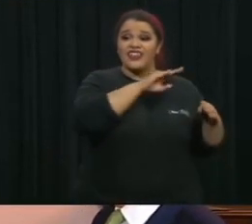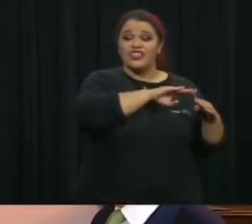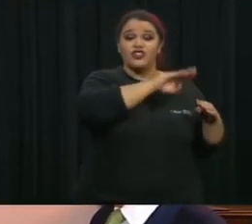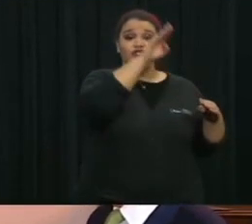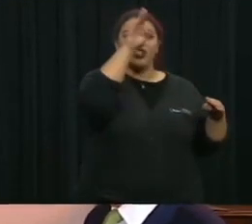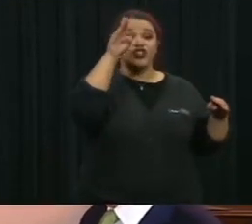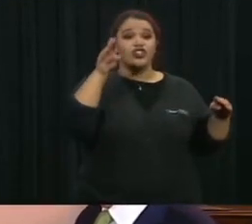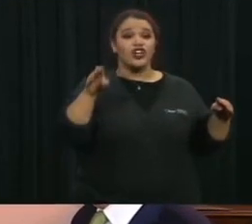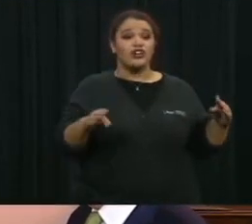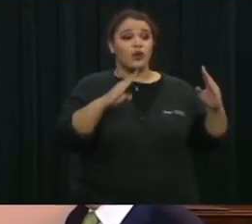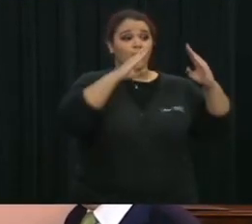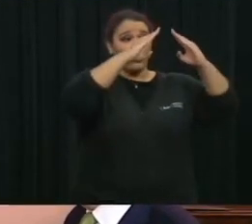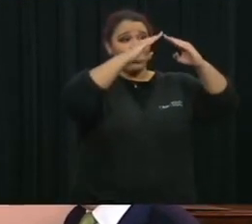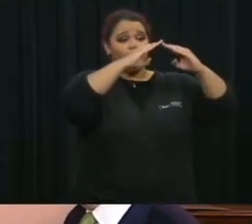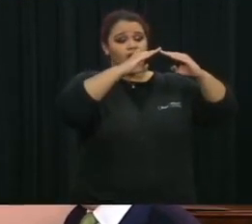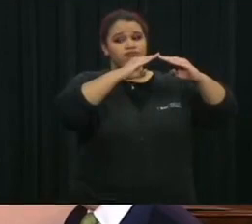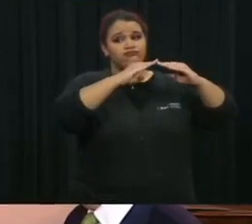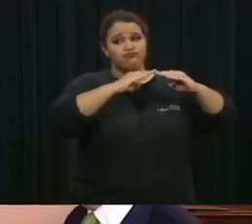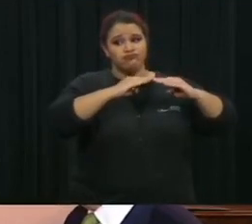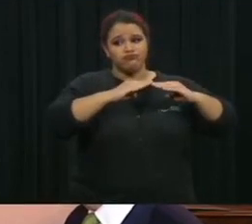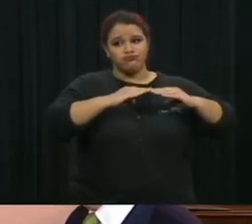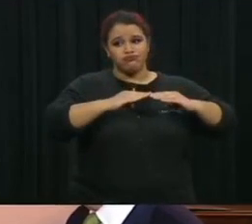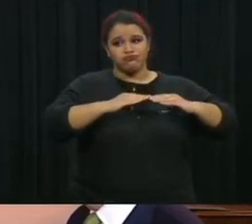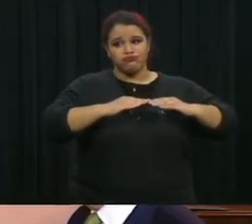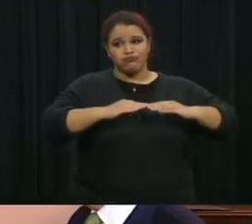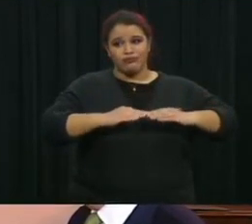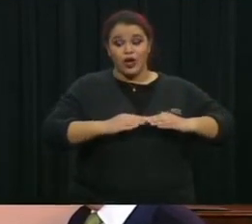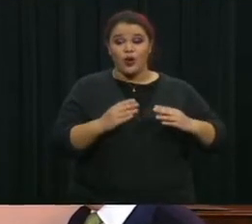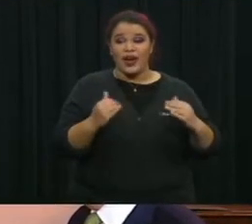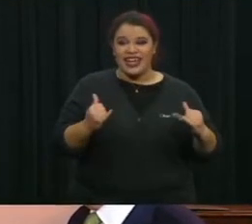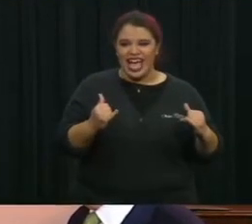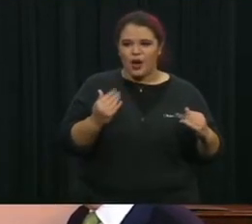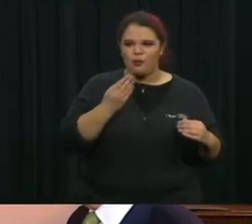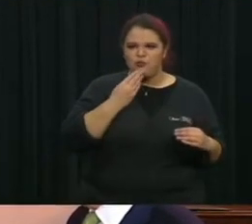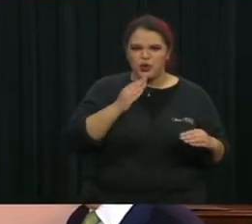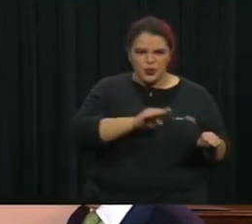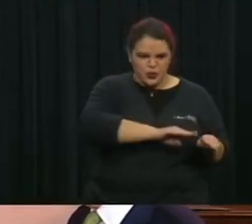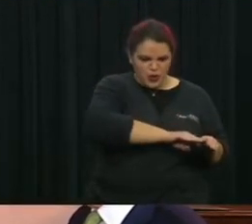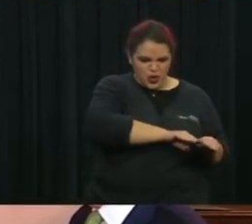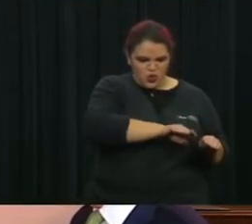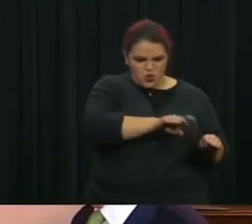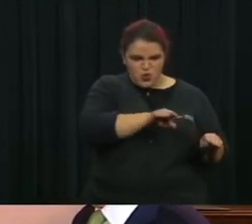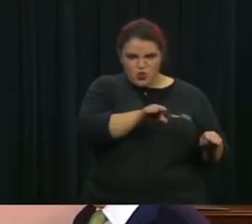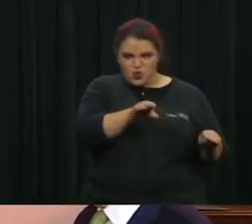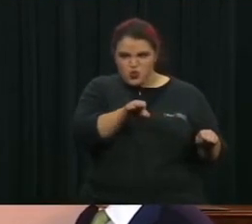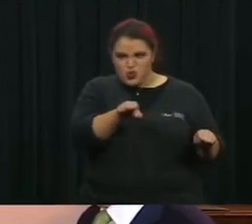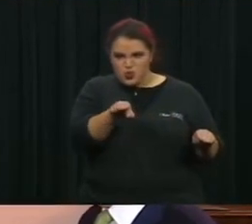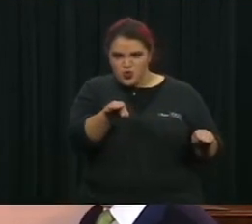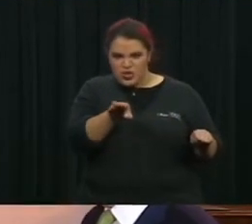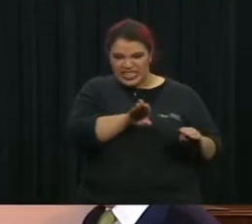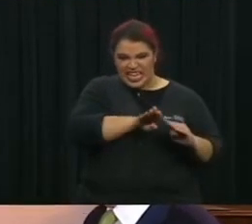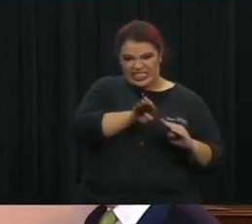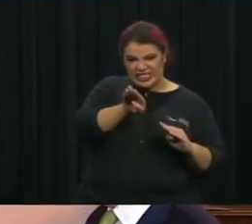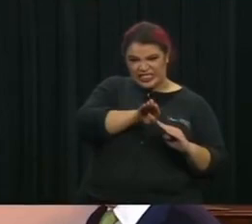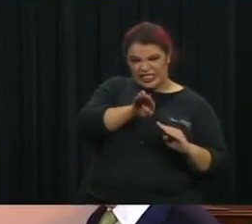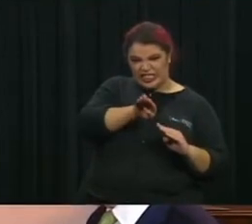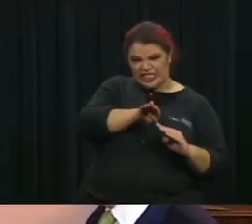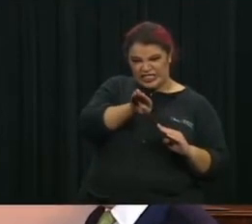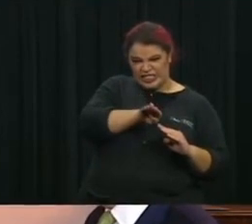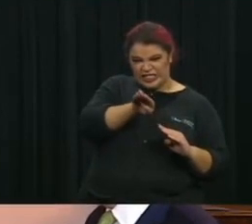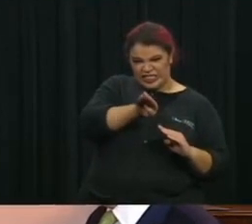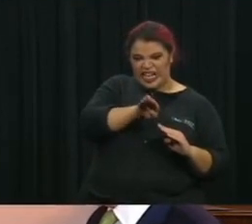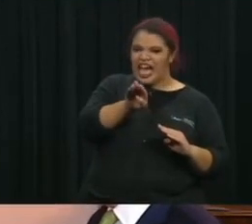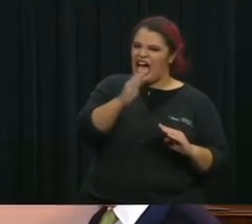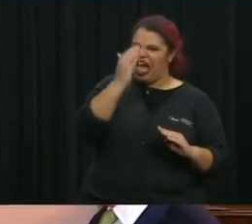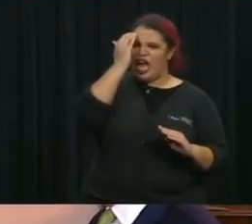down. This curve, we are on the slope now, and that's been the hard thing, at least for me today, is I know